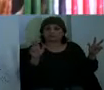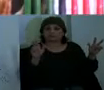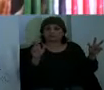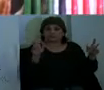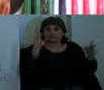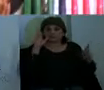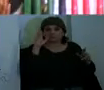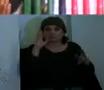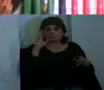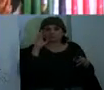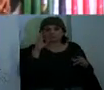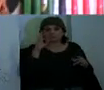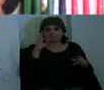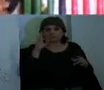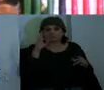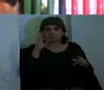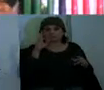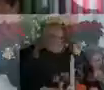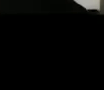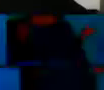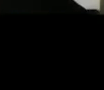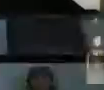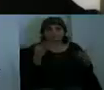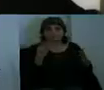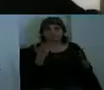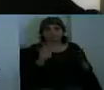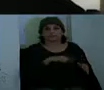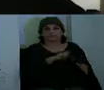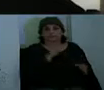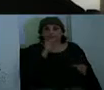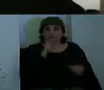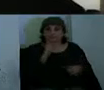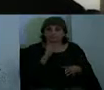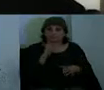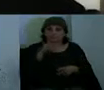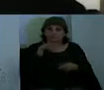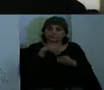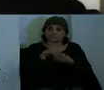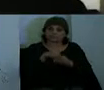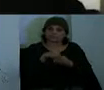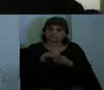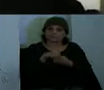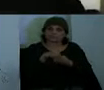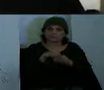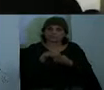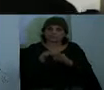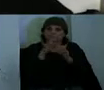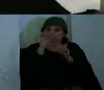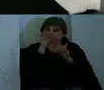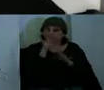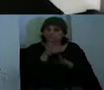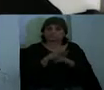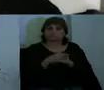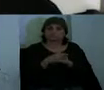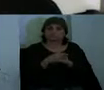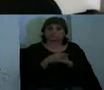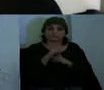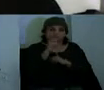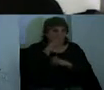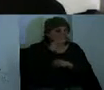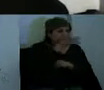let us not engage the world hurriedly. Let us not grasp at the rope of